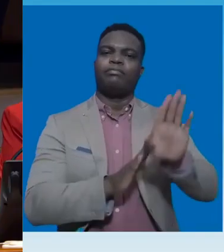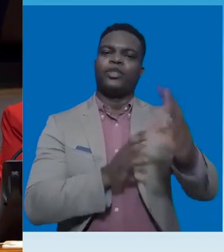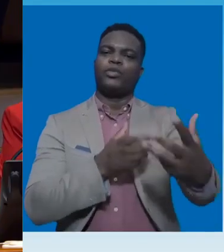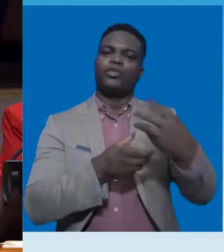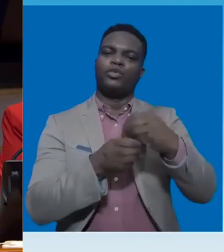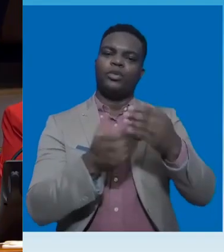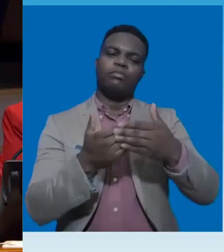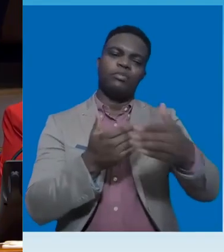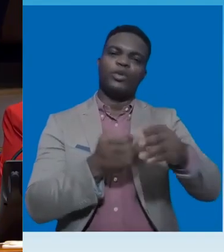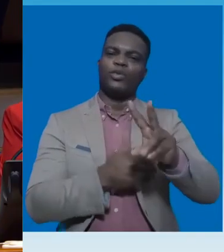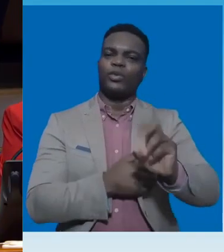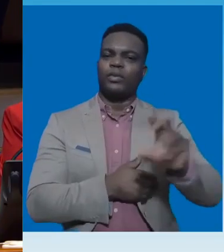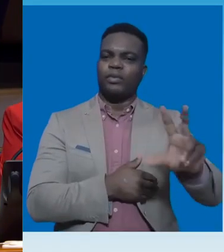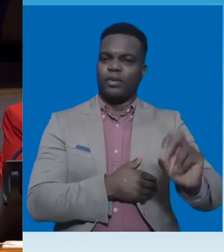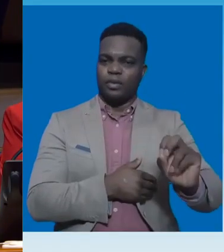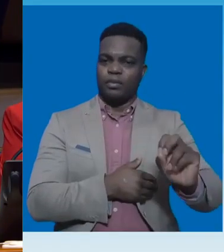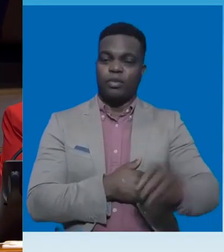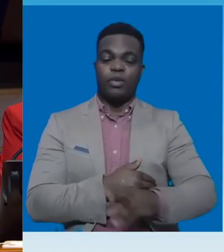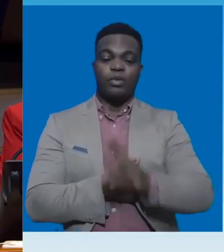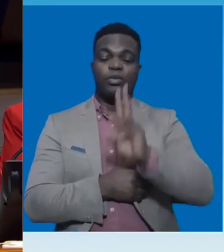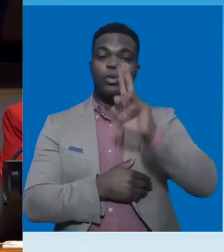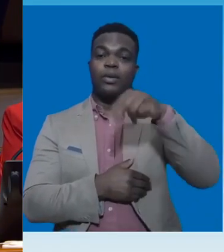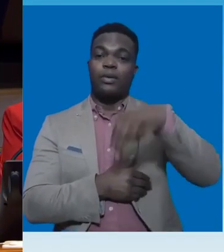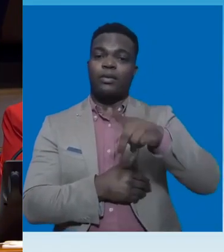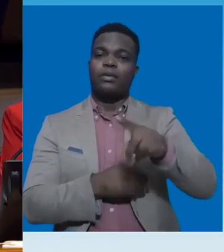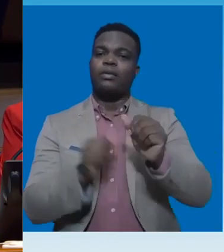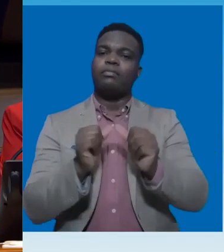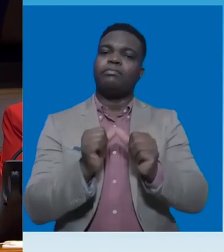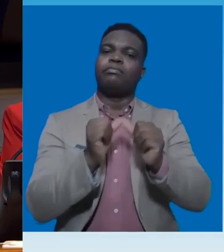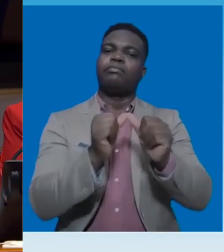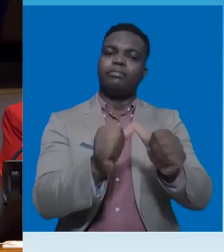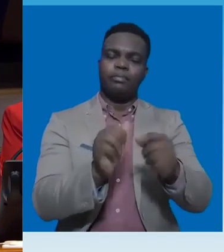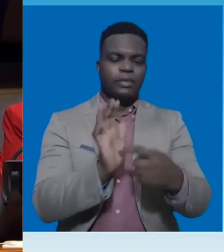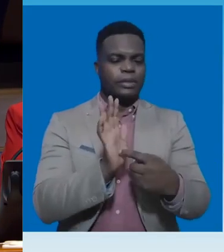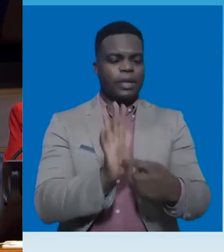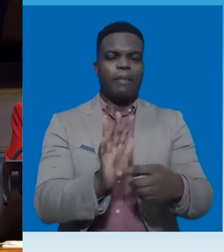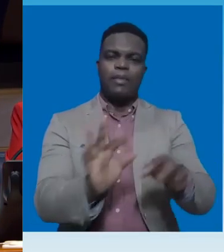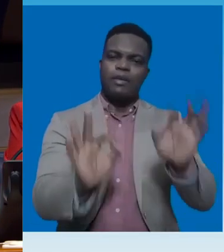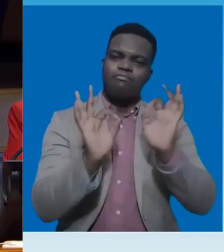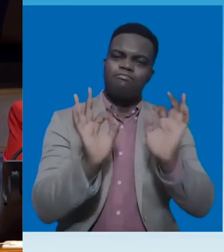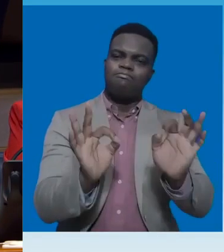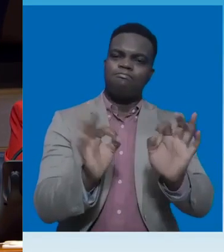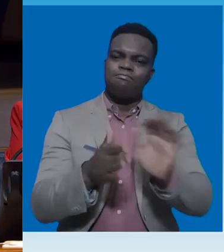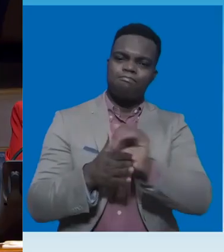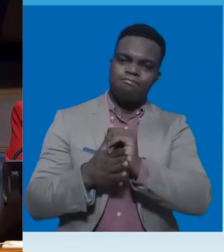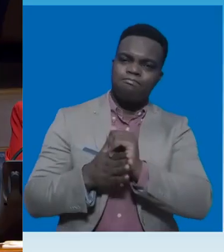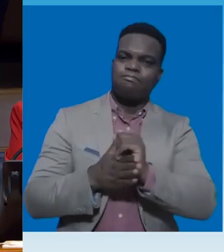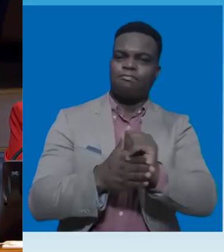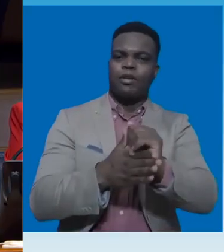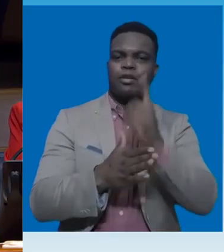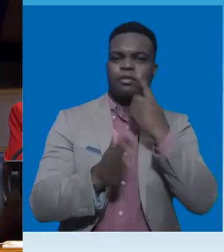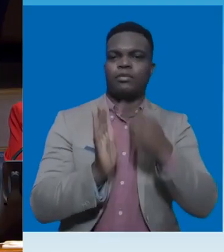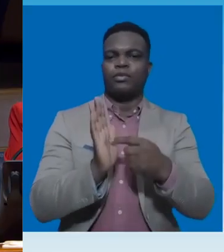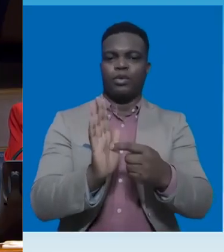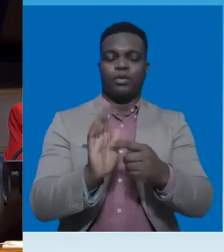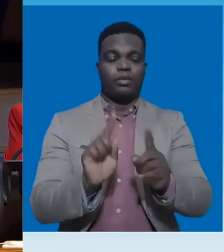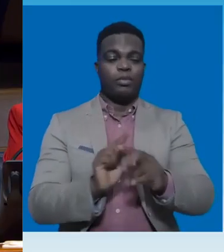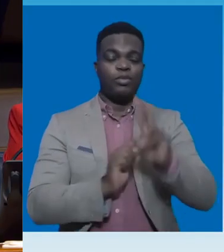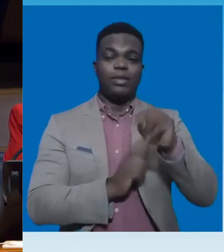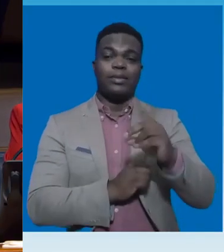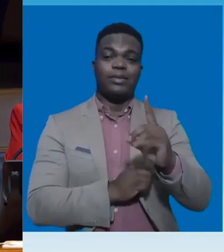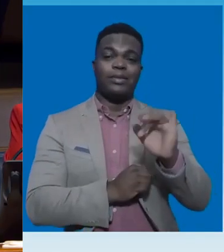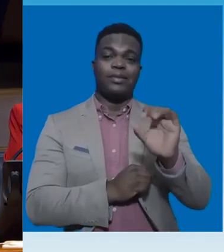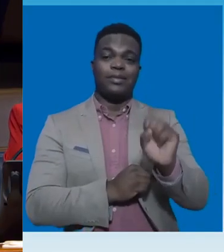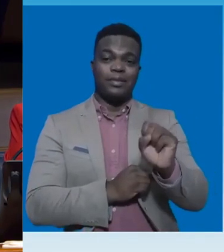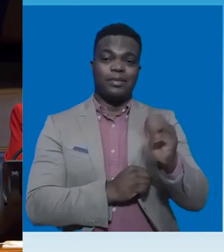of the UNDIS in 2019 marked a significant milestone in advancing disability inclusion across all